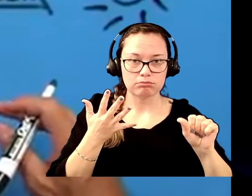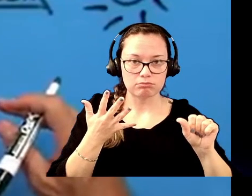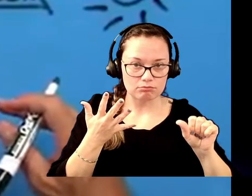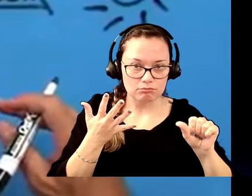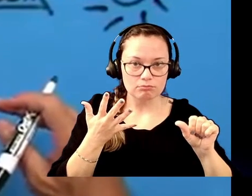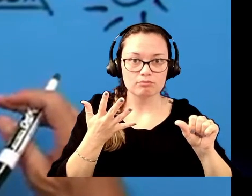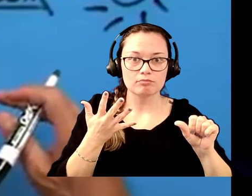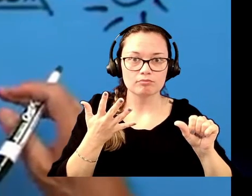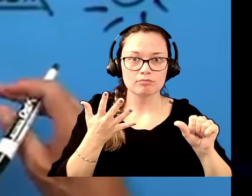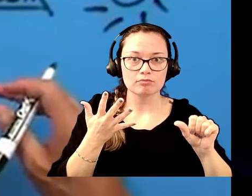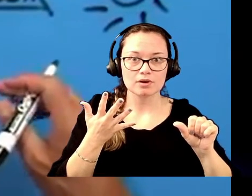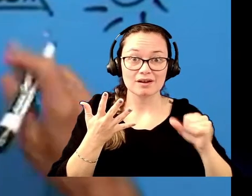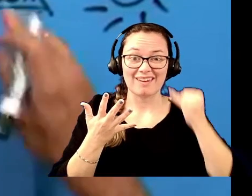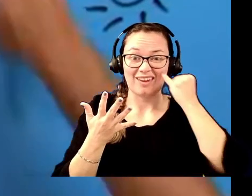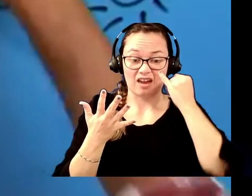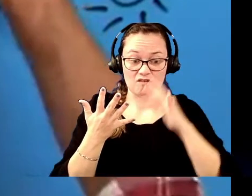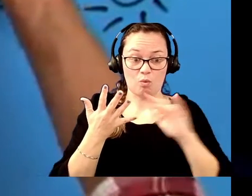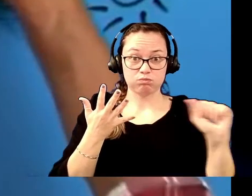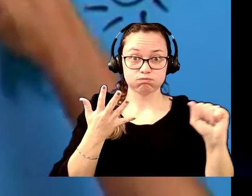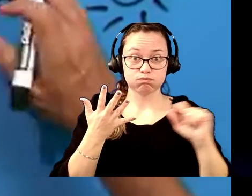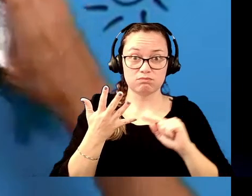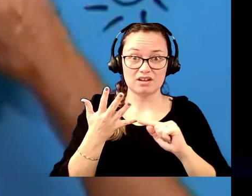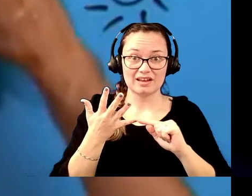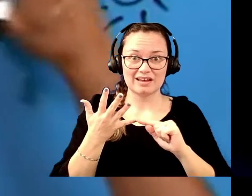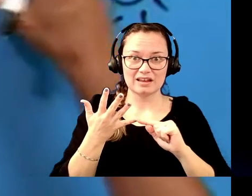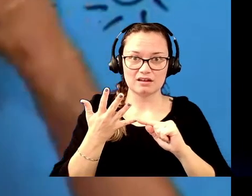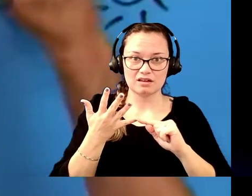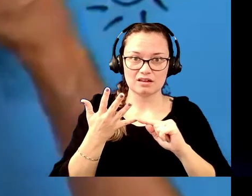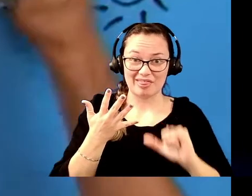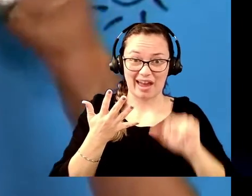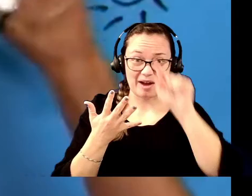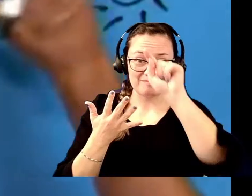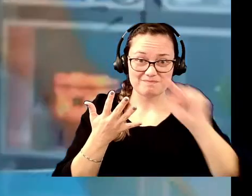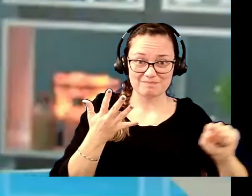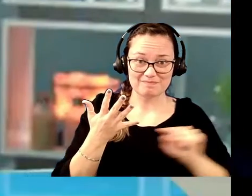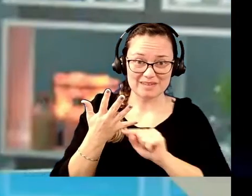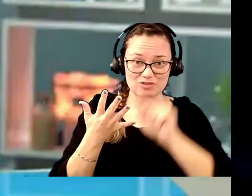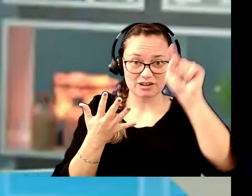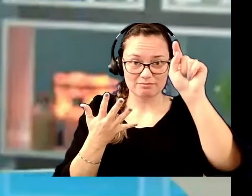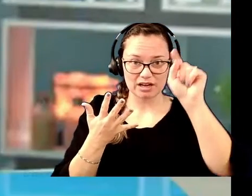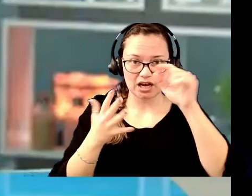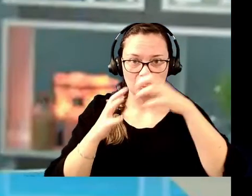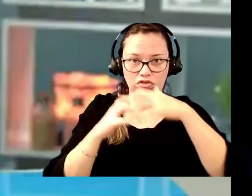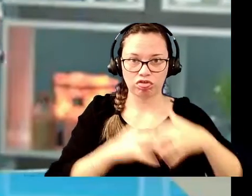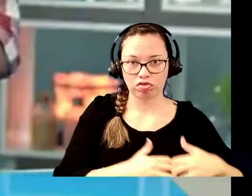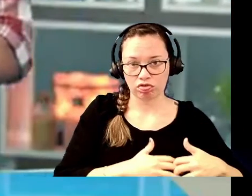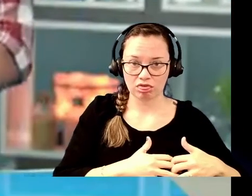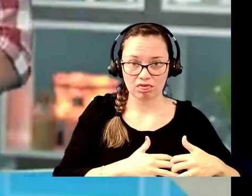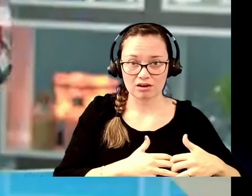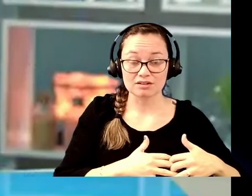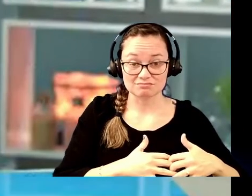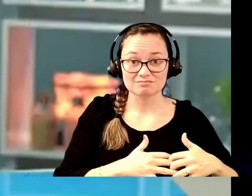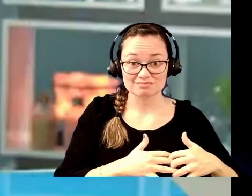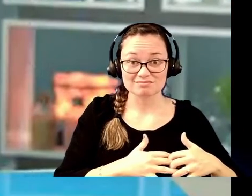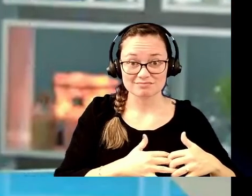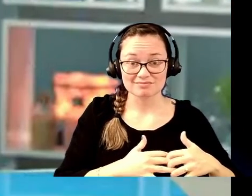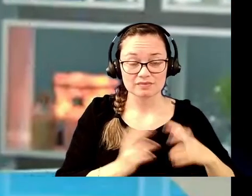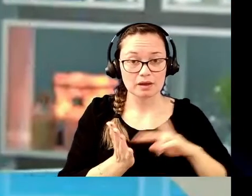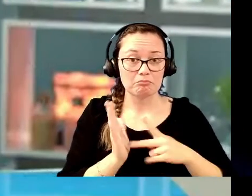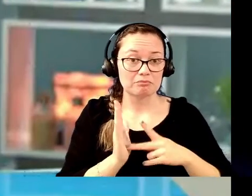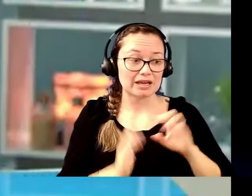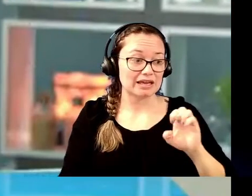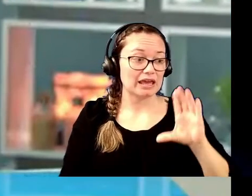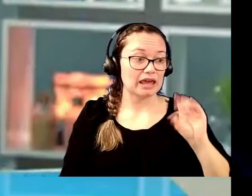okay? Once the producer is gone, this pyramid tumbles, it collapses. And that also means the